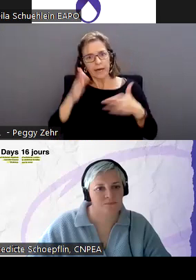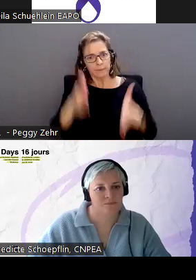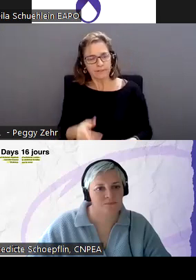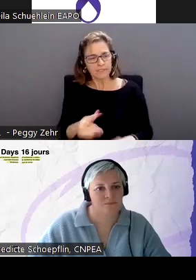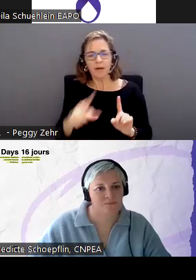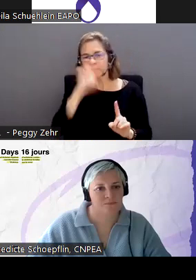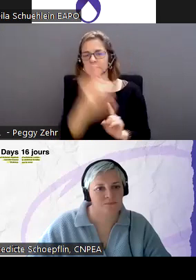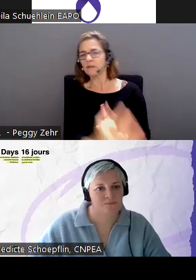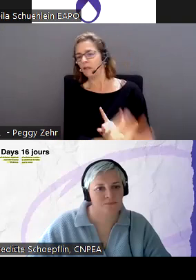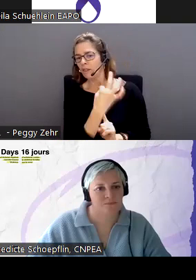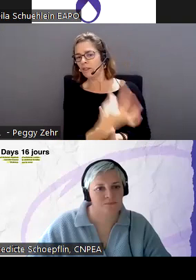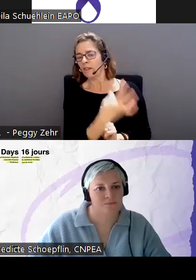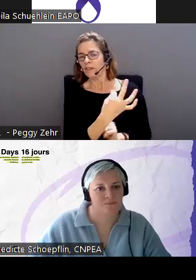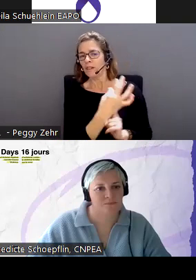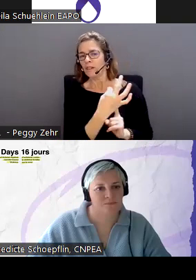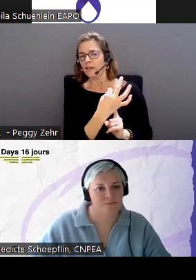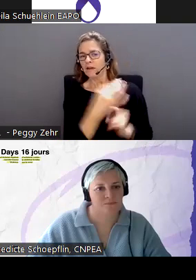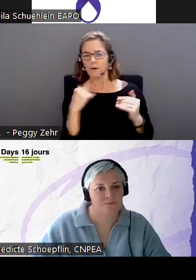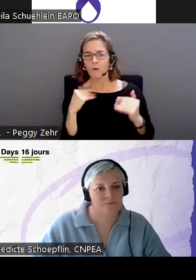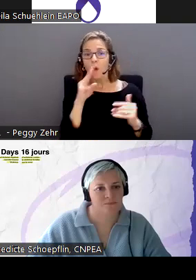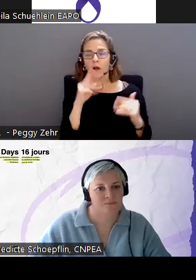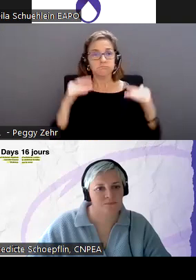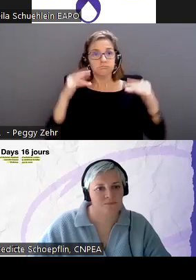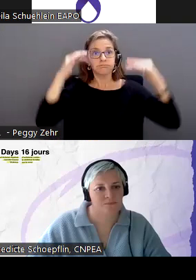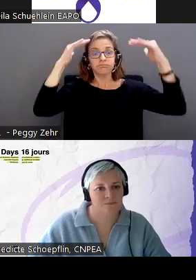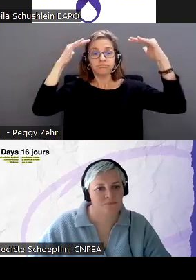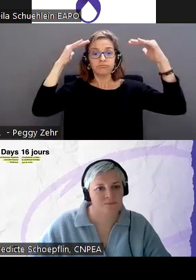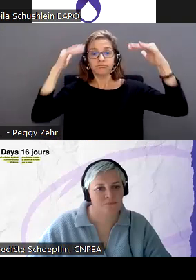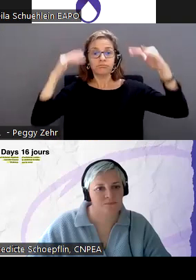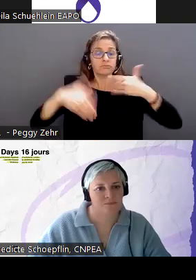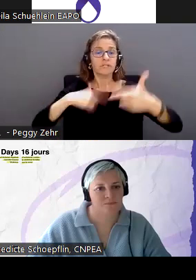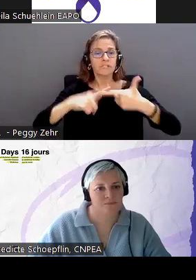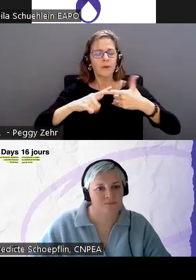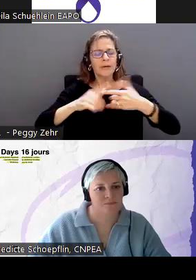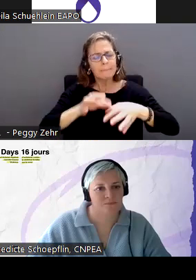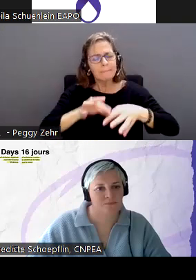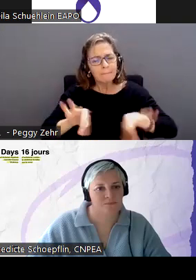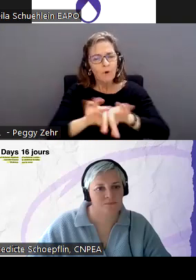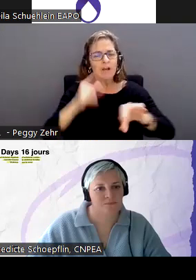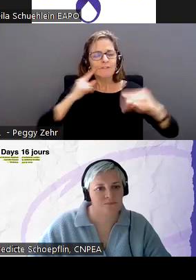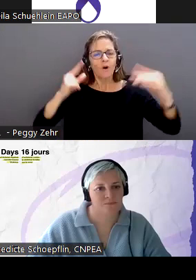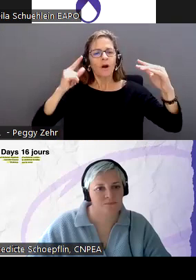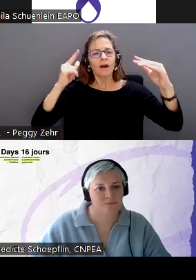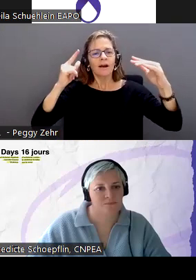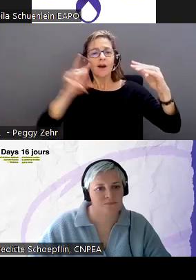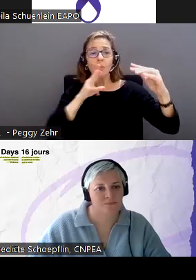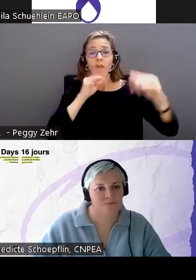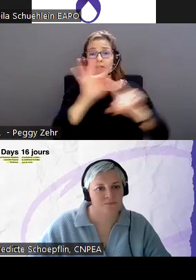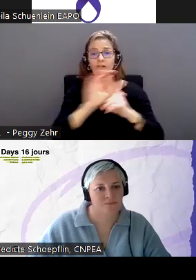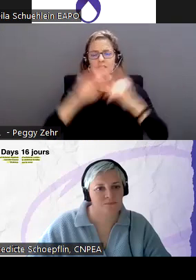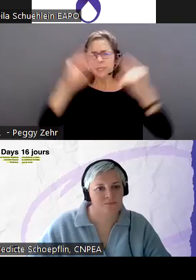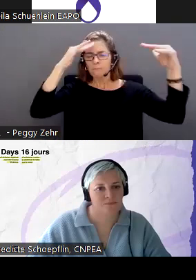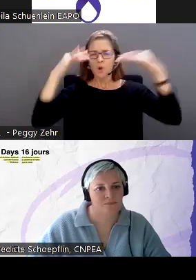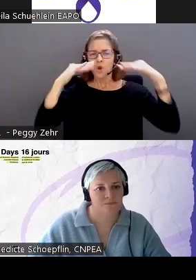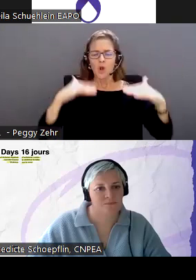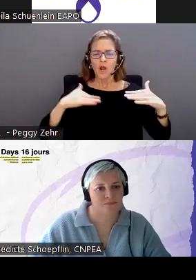bad system. And so we're going to have to be really strategic about how we extricate ourselves. We have to help each other do this. So we